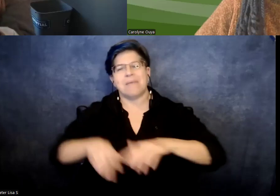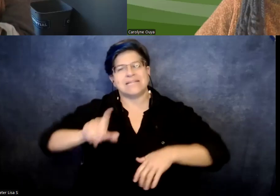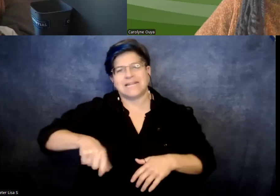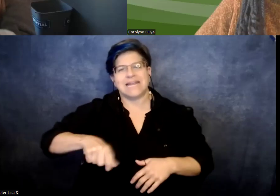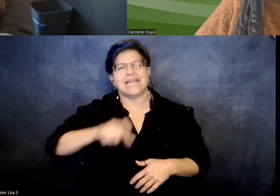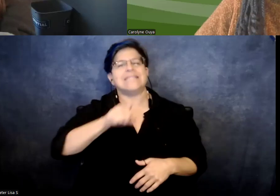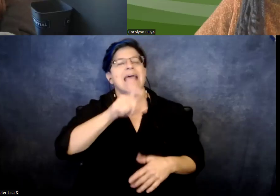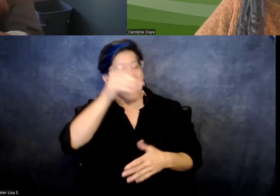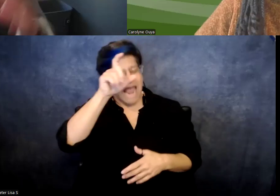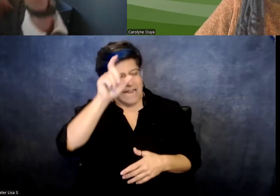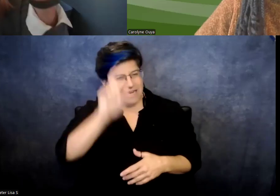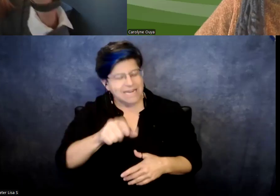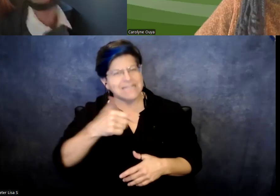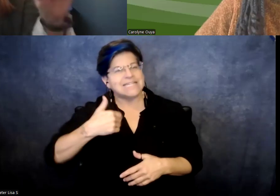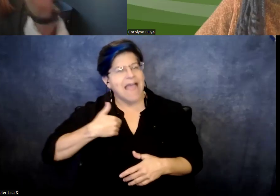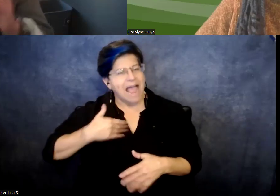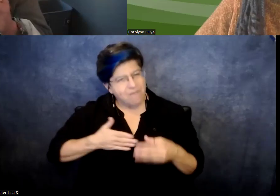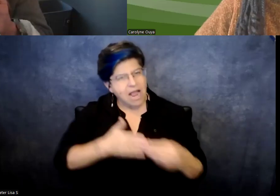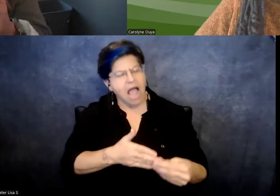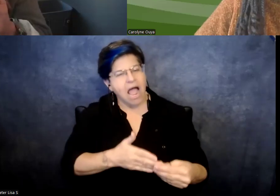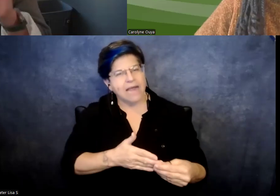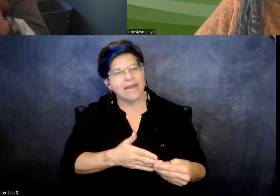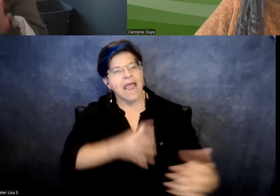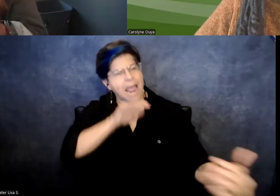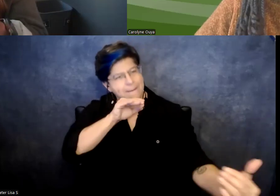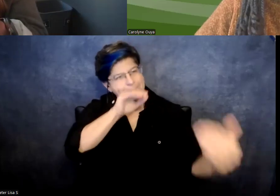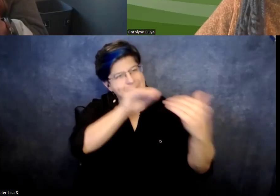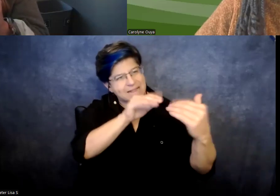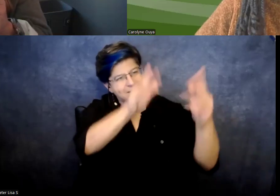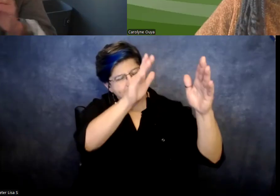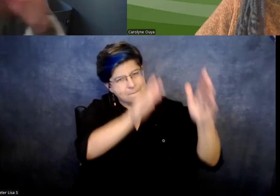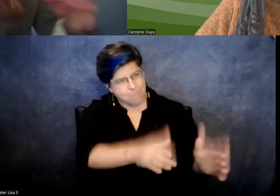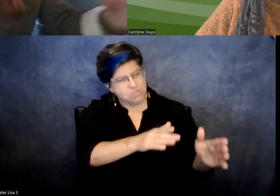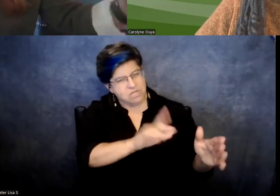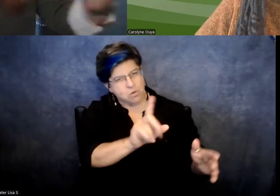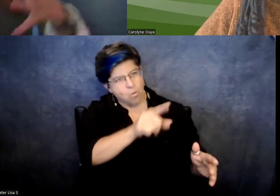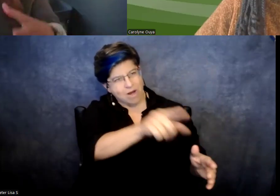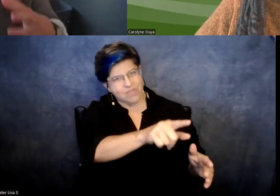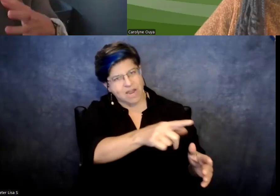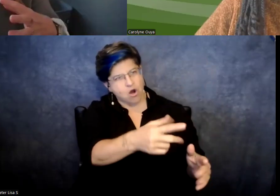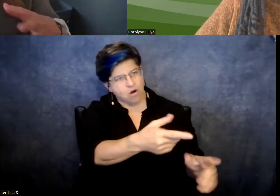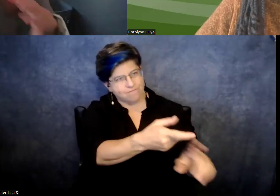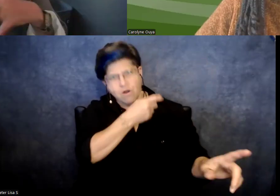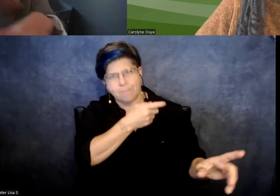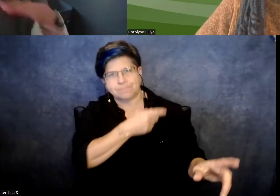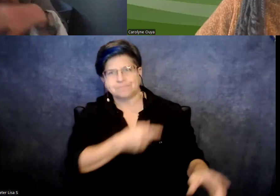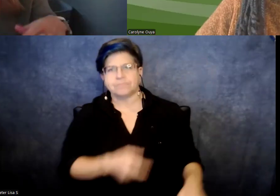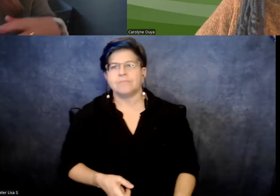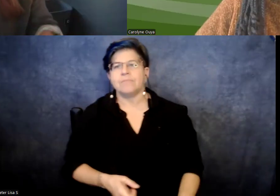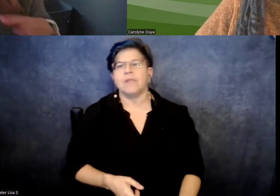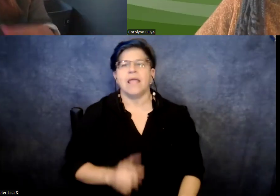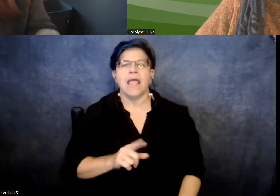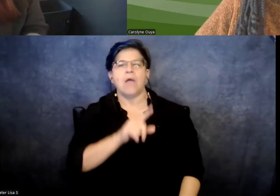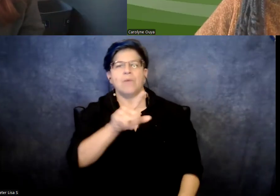the patient where they're at. And then we give them one navigator that's their point person. And then we bring all the professionals to the table